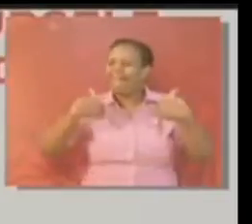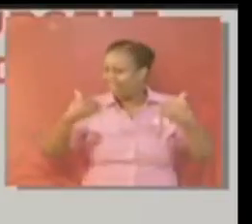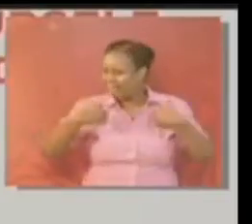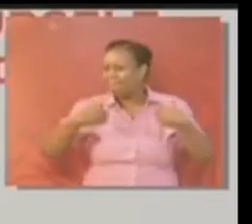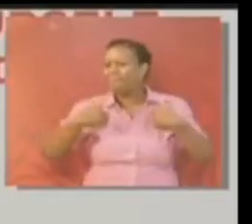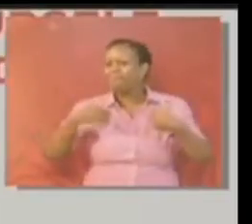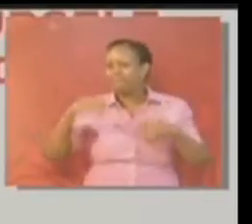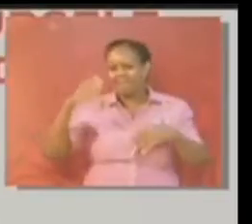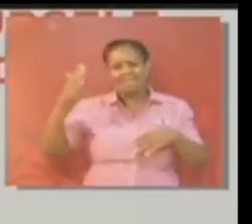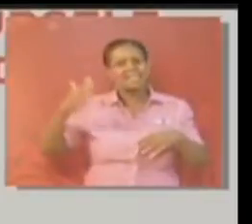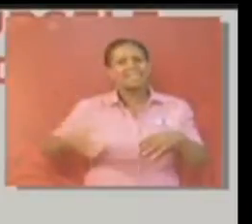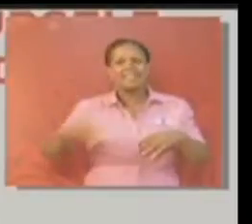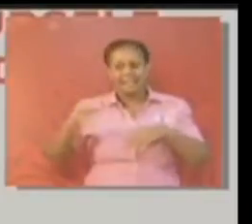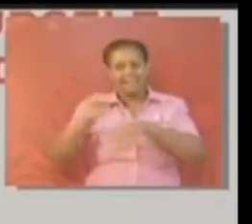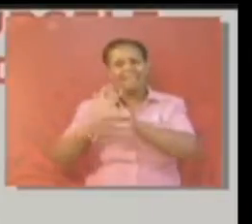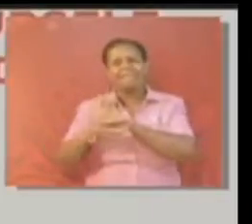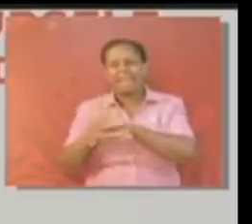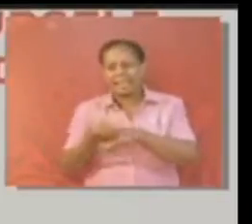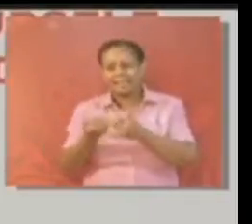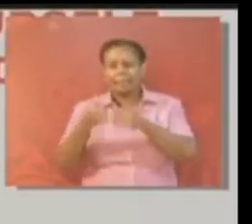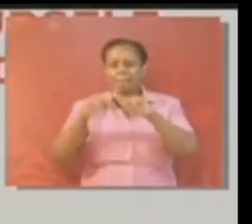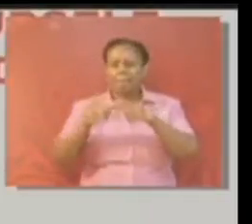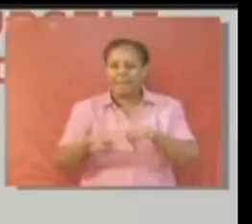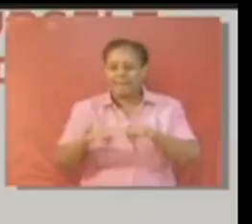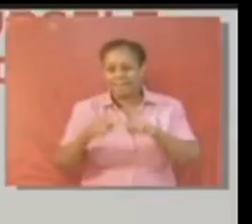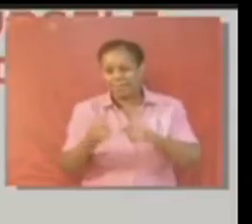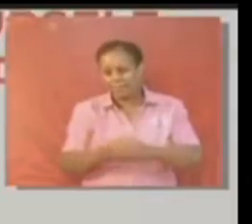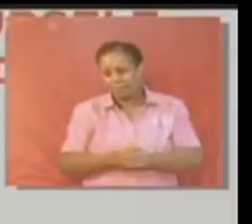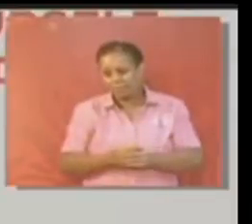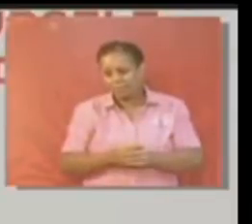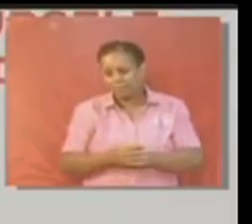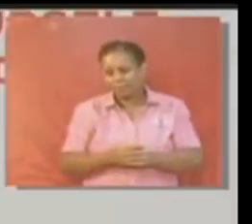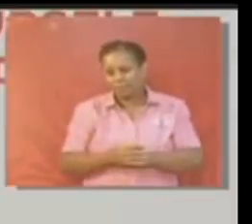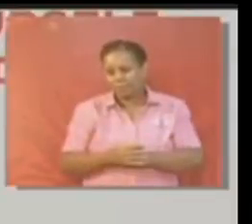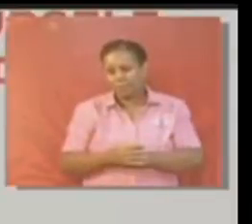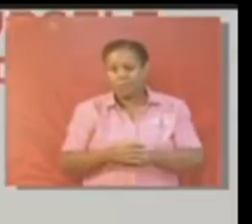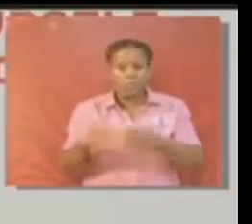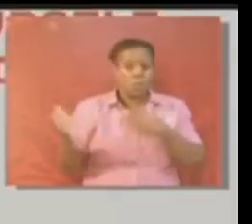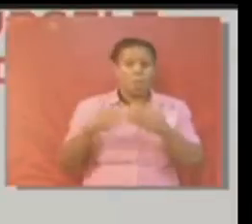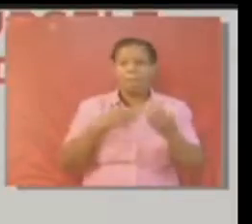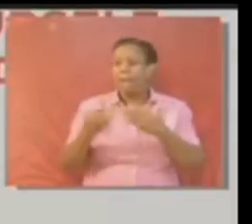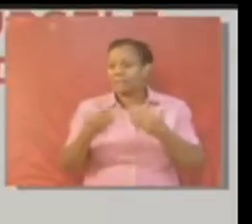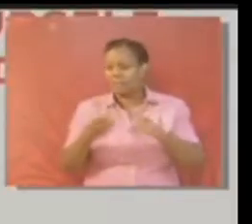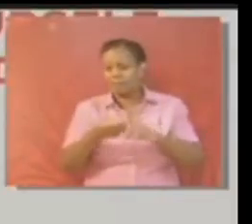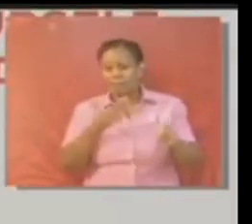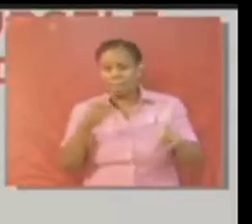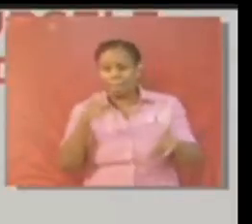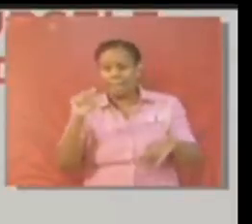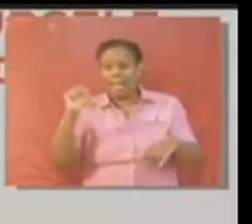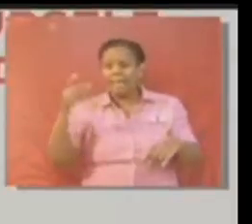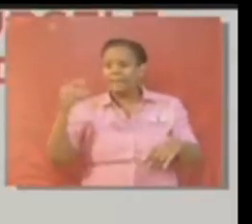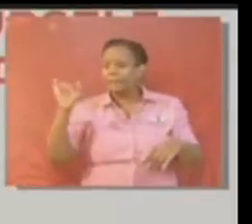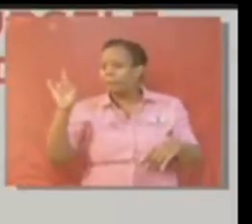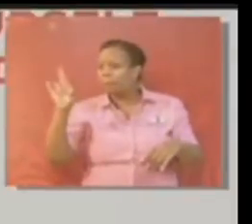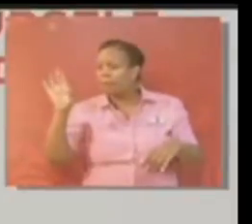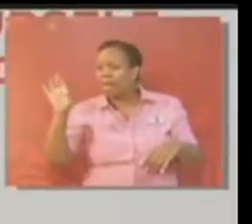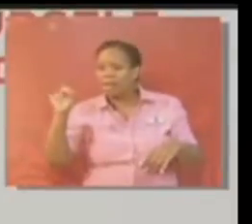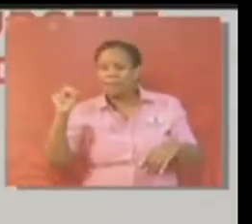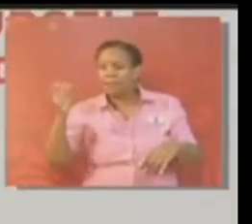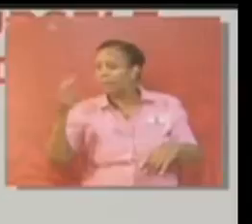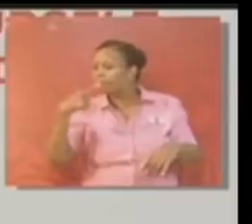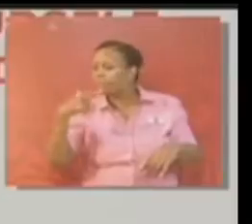to paracetamol, could damage your liver. But because of the heightened concern